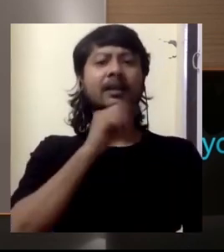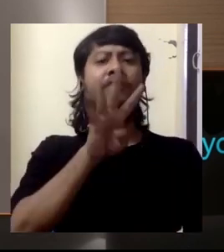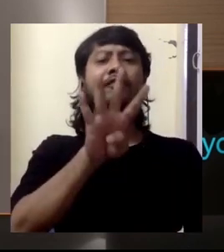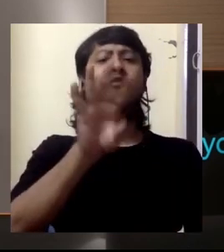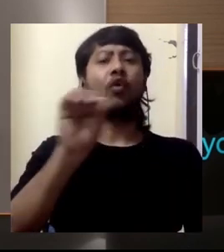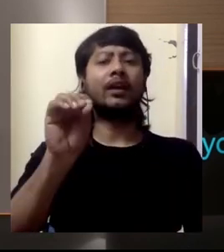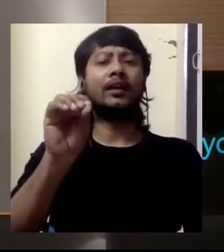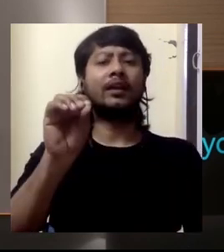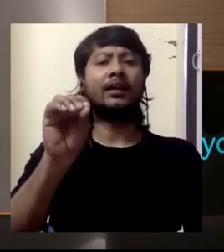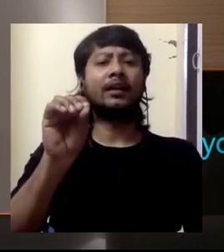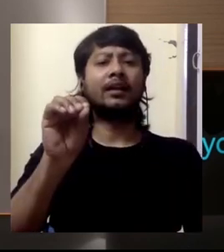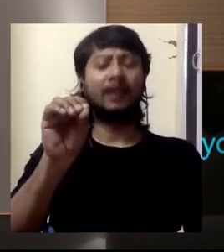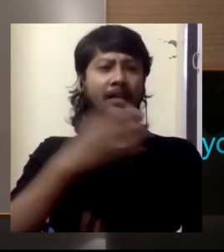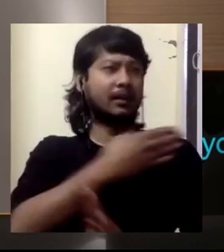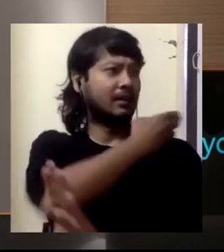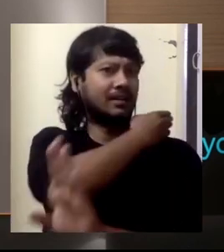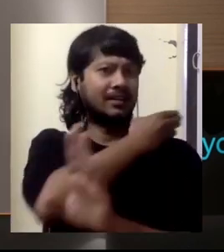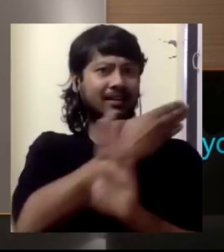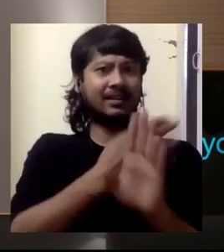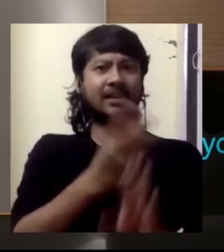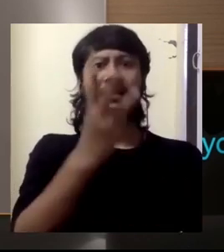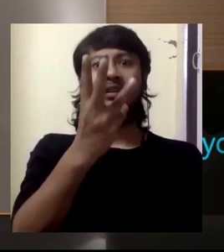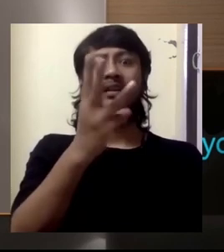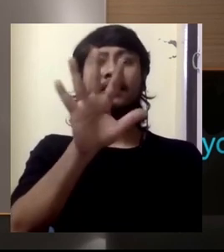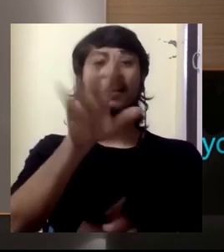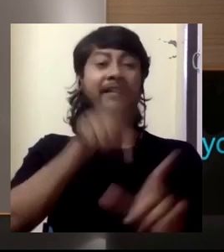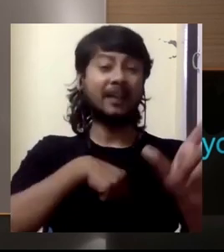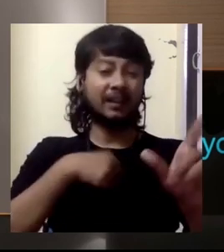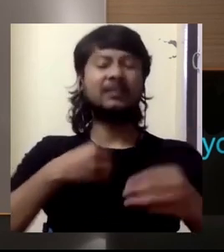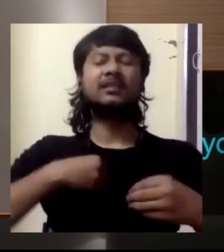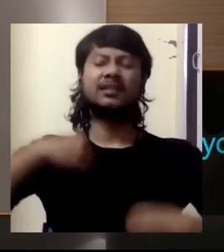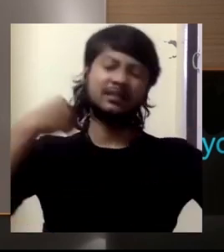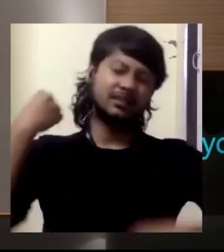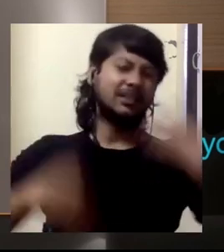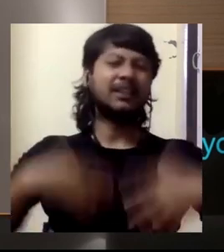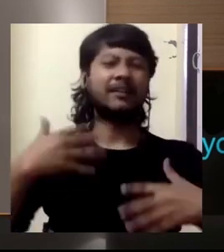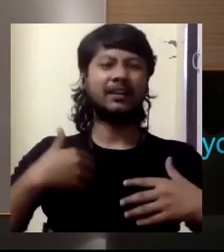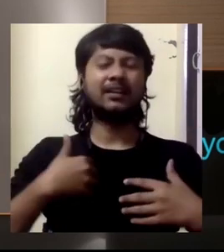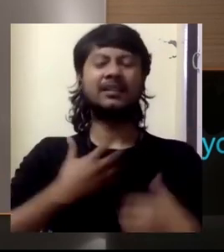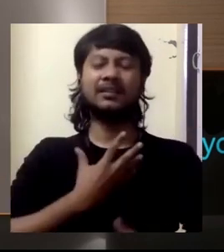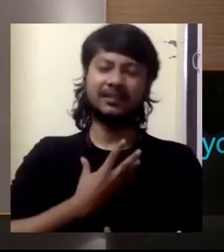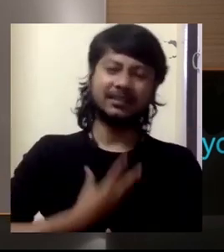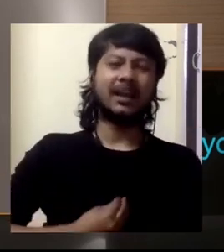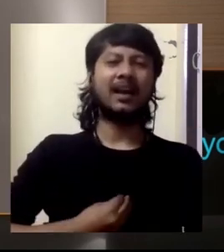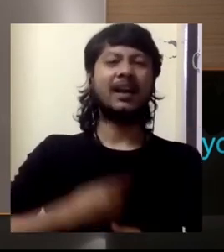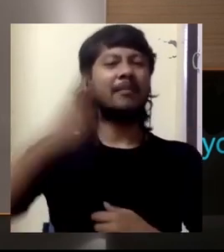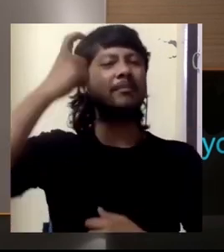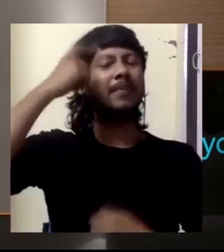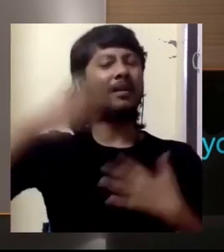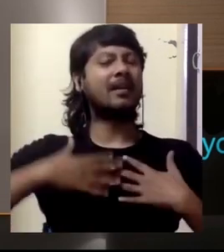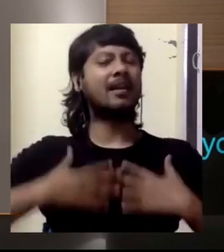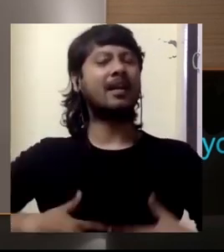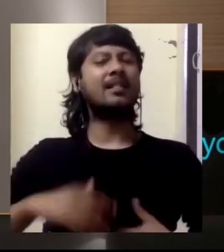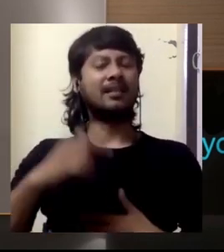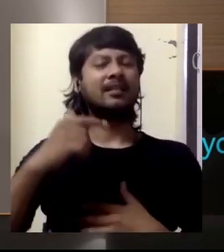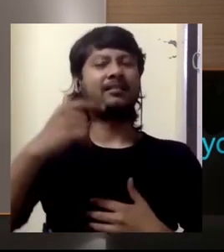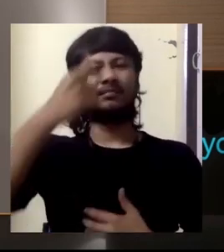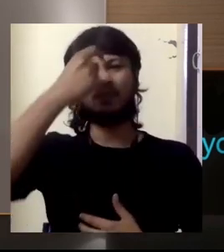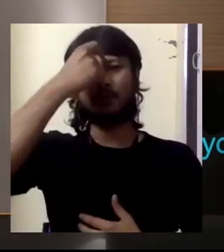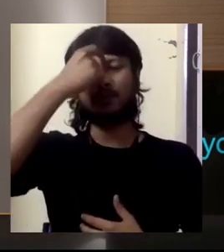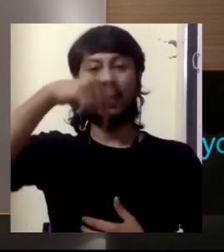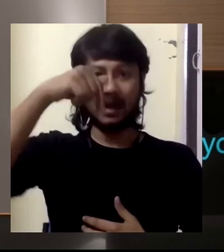been a tragic story of mental health. And I am now trying to set out to make some difference in changing